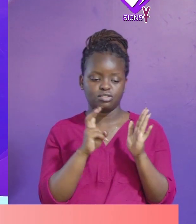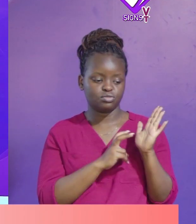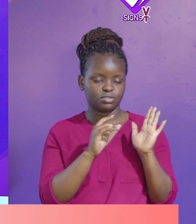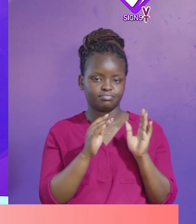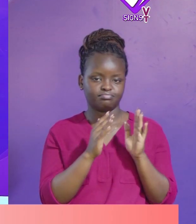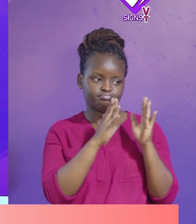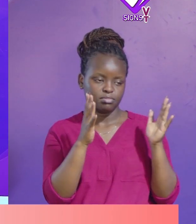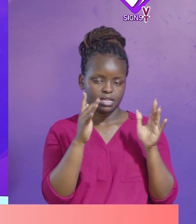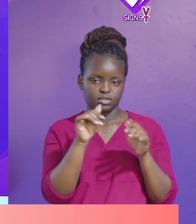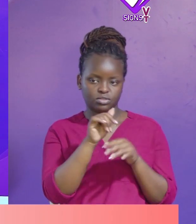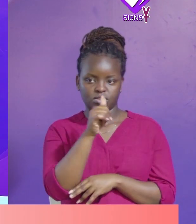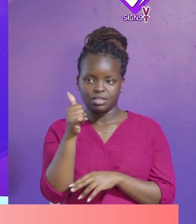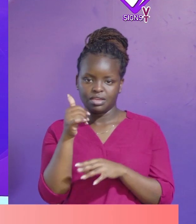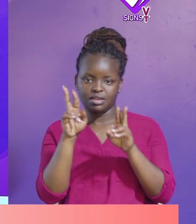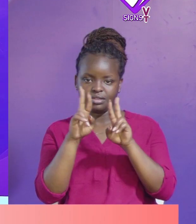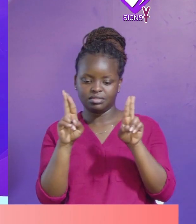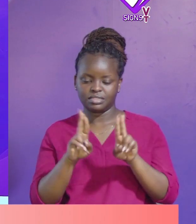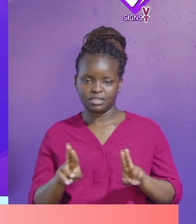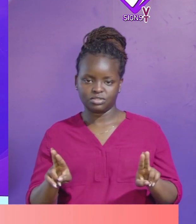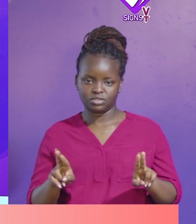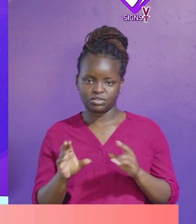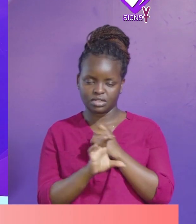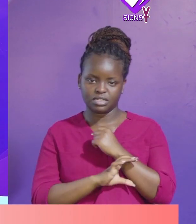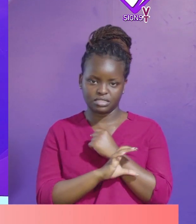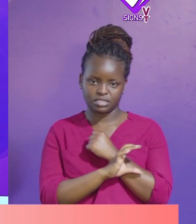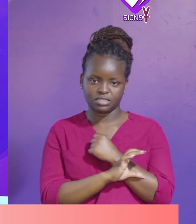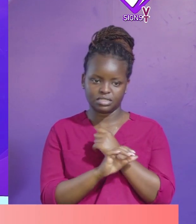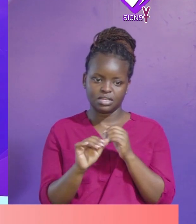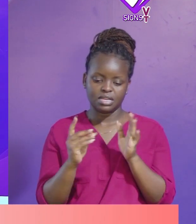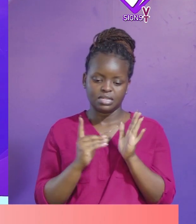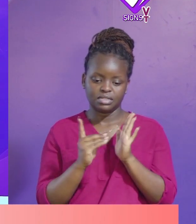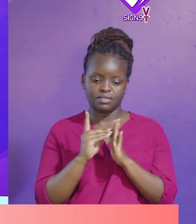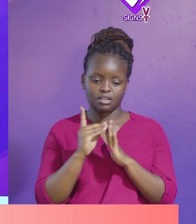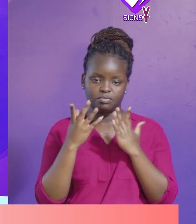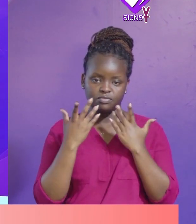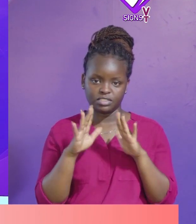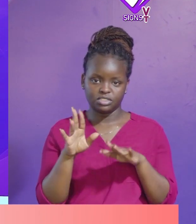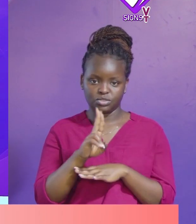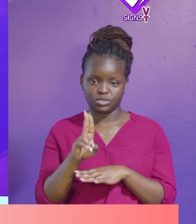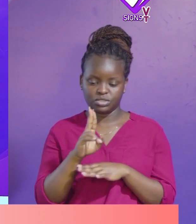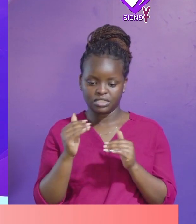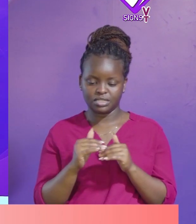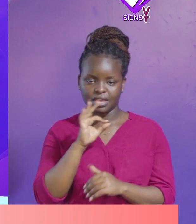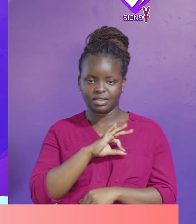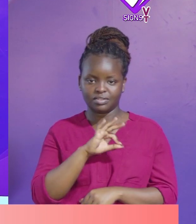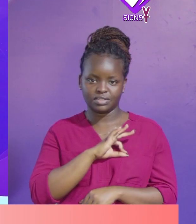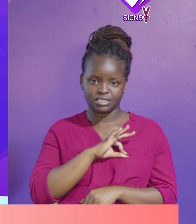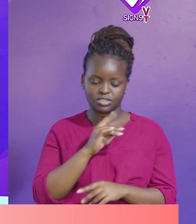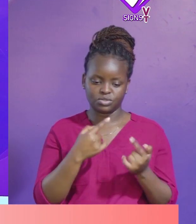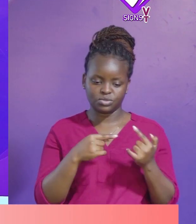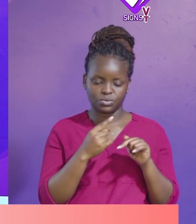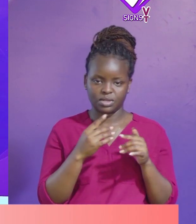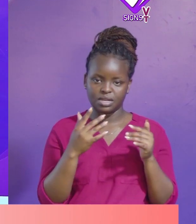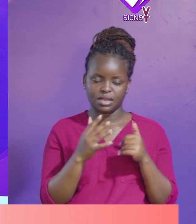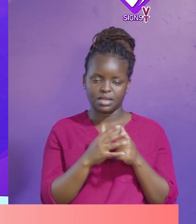to the first world countries that are already developed and are using the advantage to win the